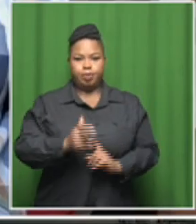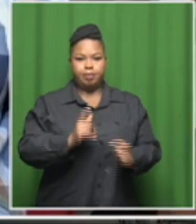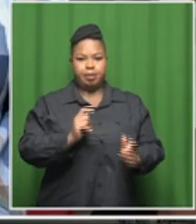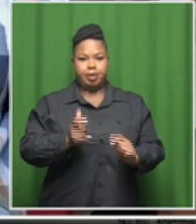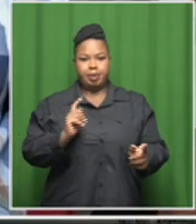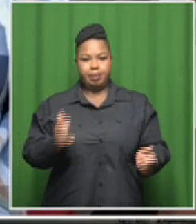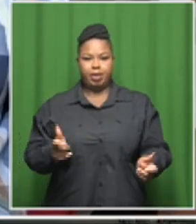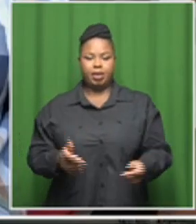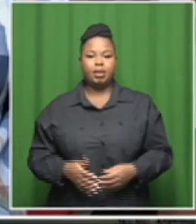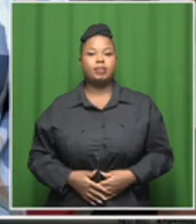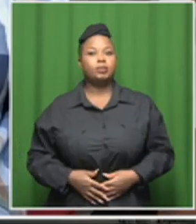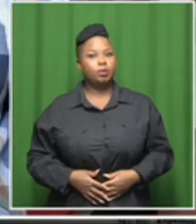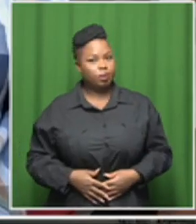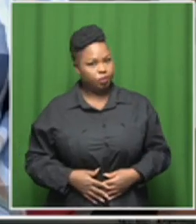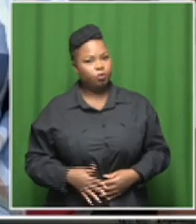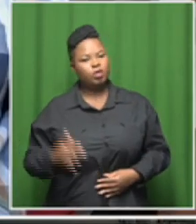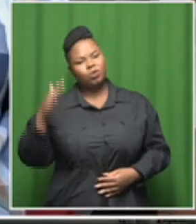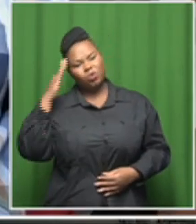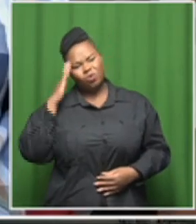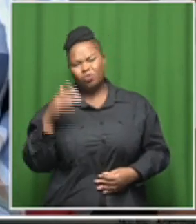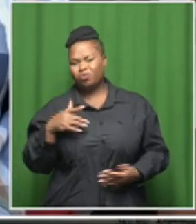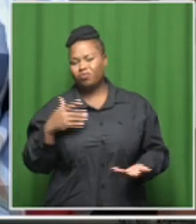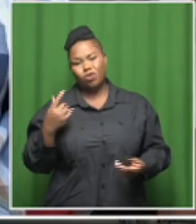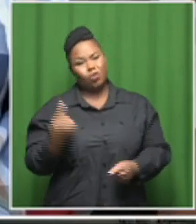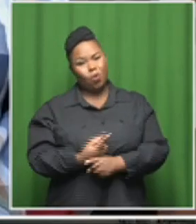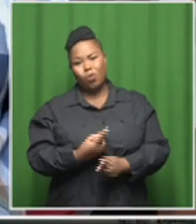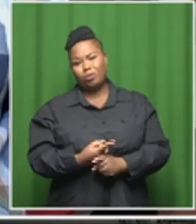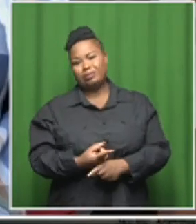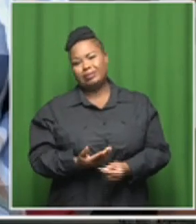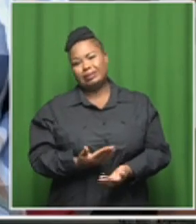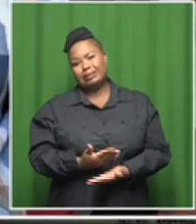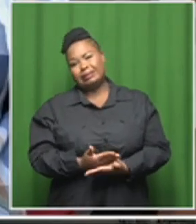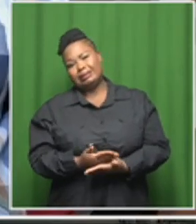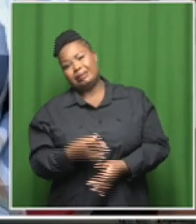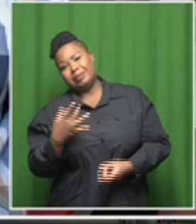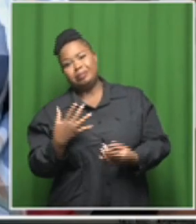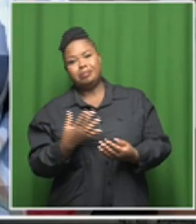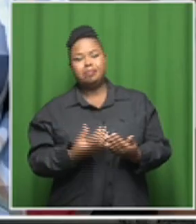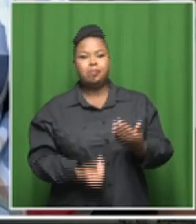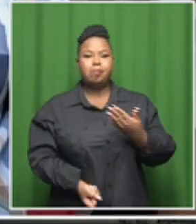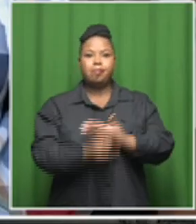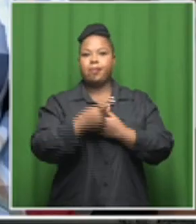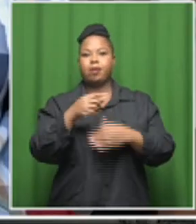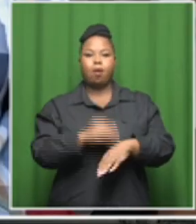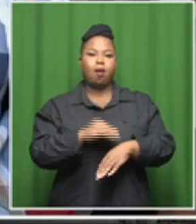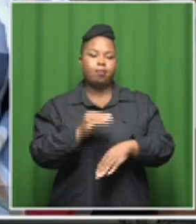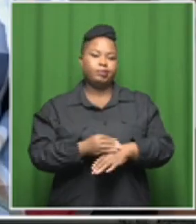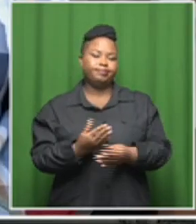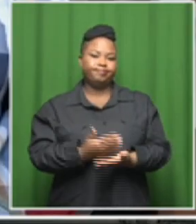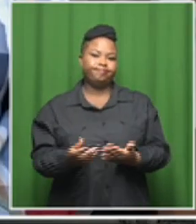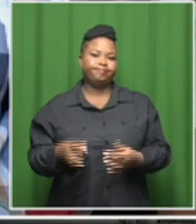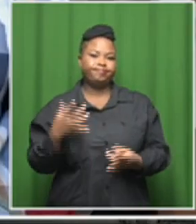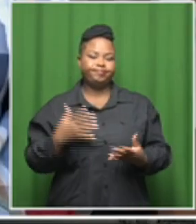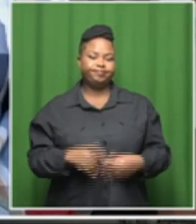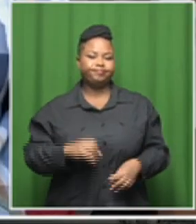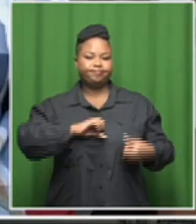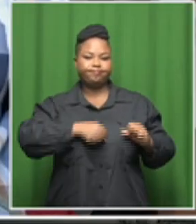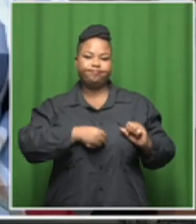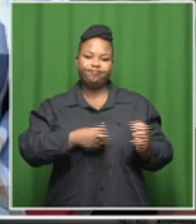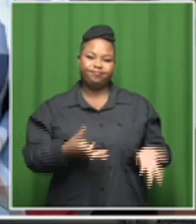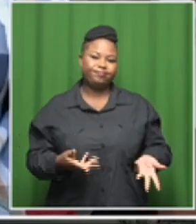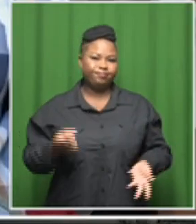the journey to these anticipated payouts isn't always a smooth one. You know, for some, unfortunately, heartbreak